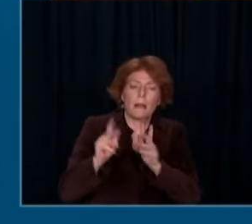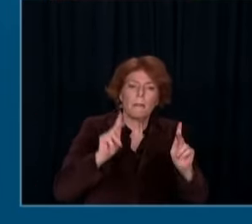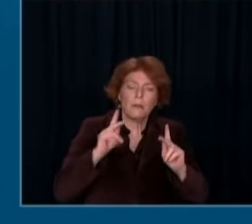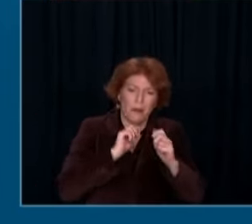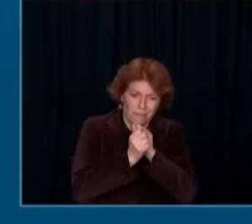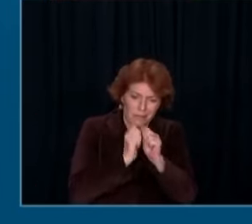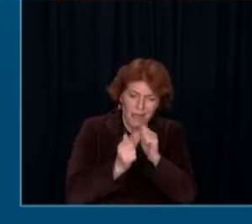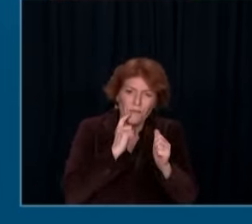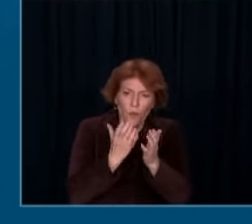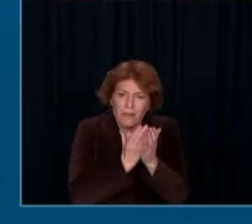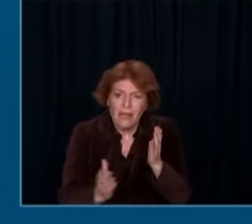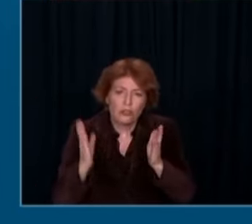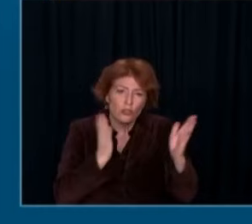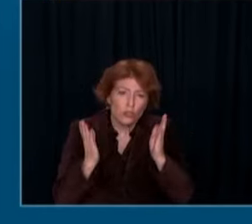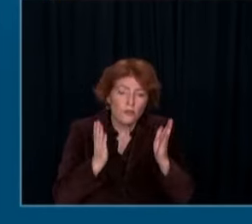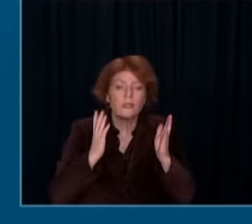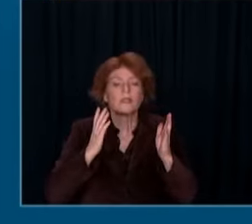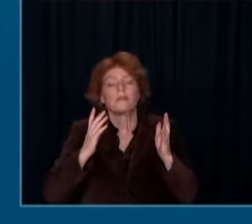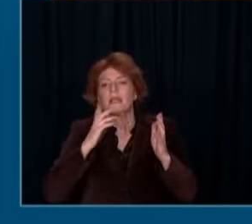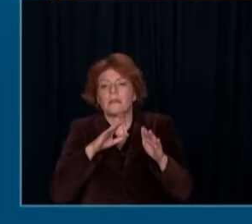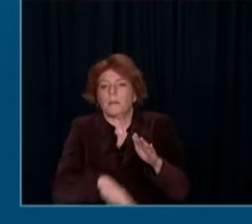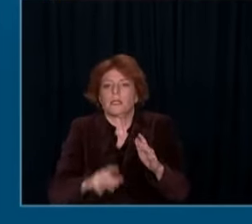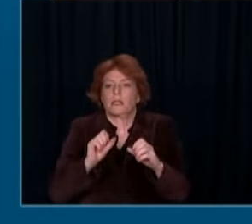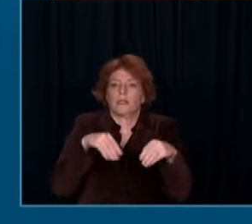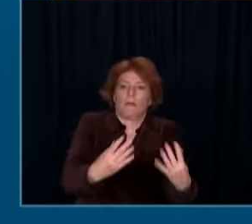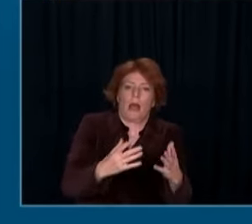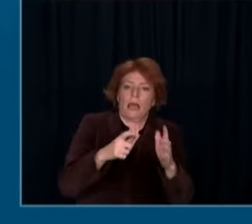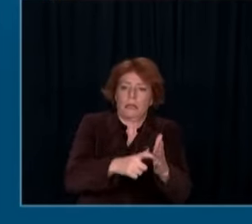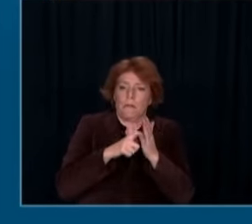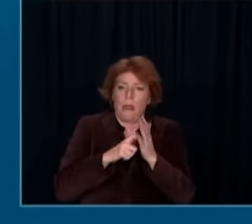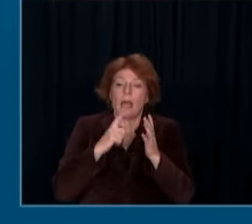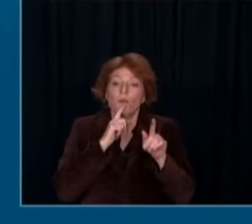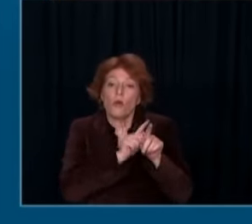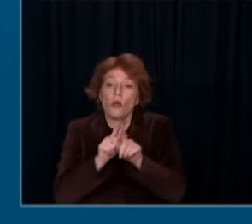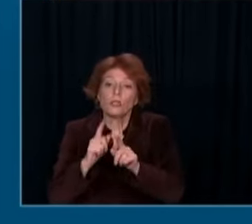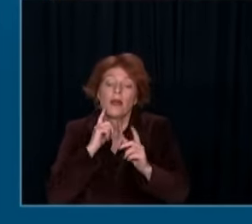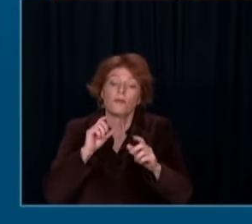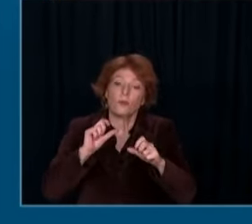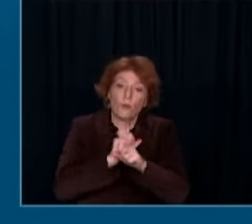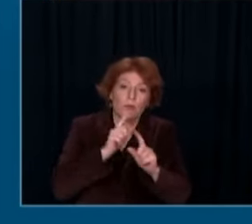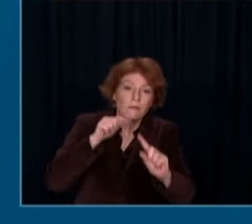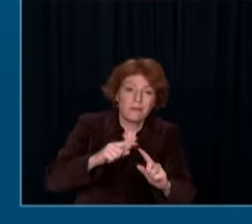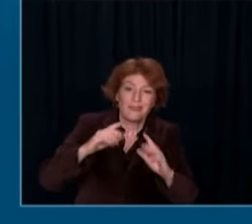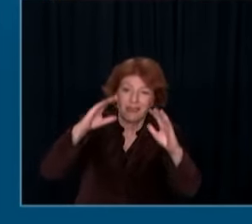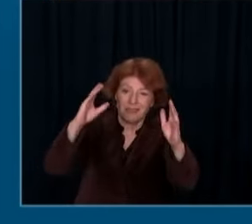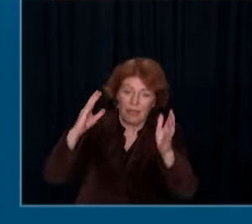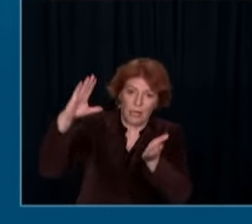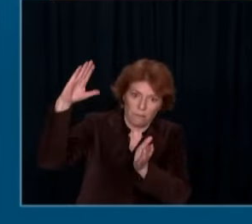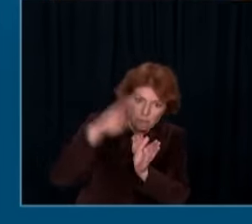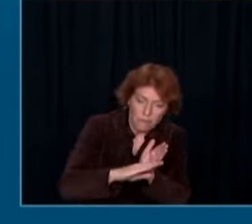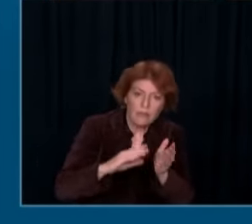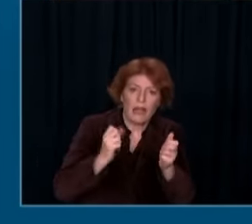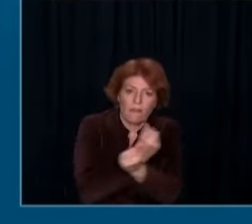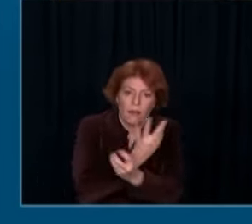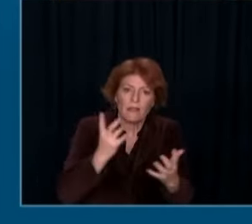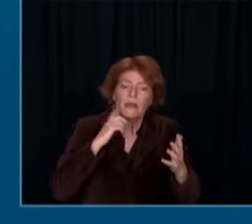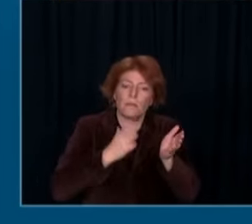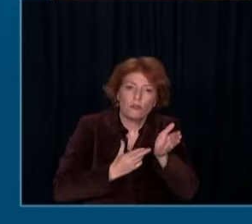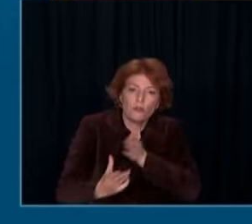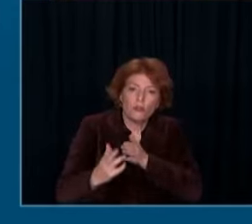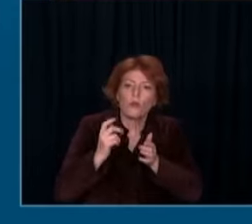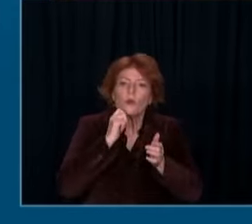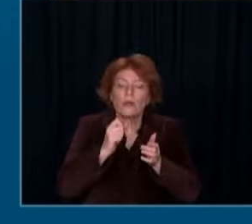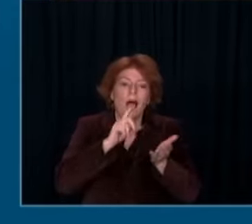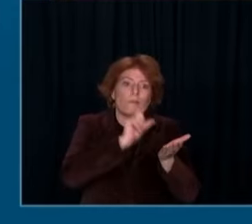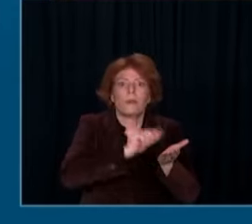for goods and services with people, it's a basic supply and demand. But we also have to work to bring down the cost of everything, and we have to make sure that